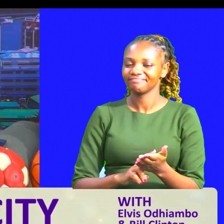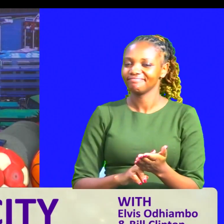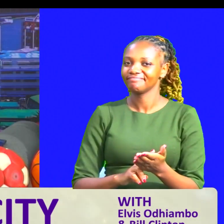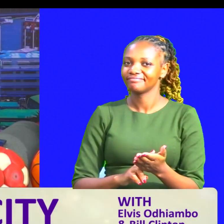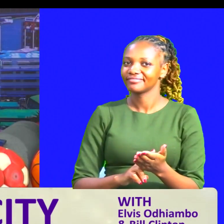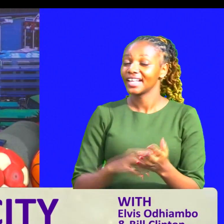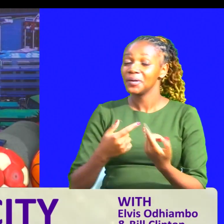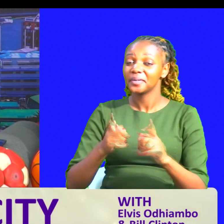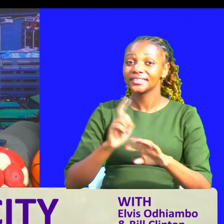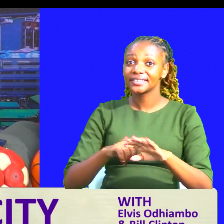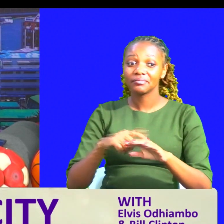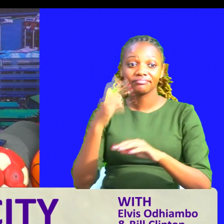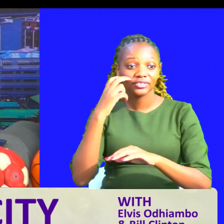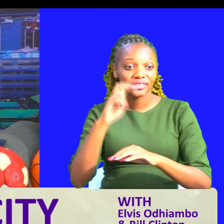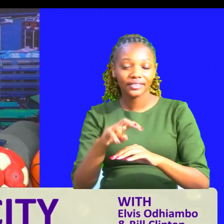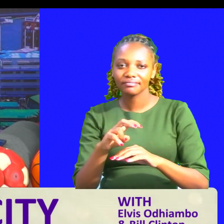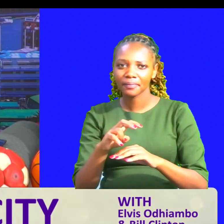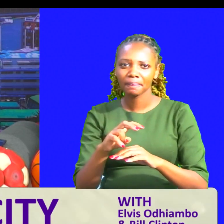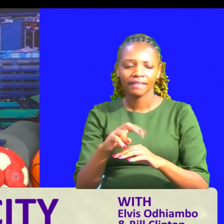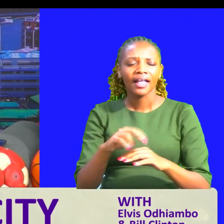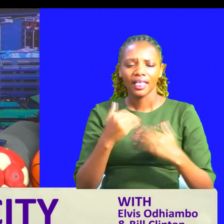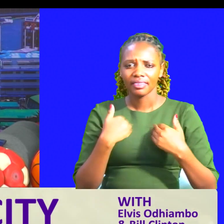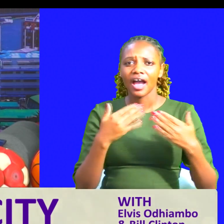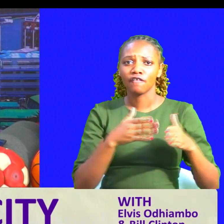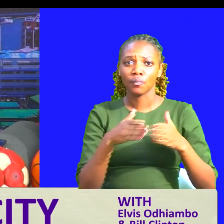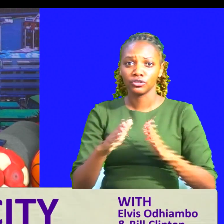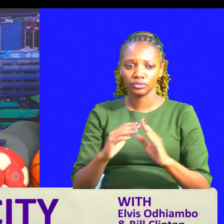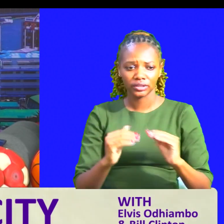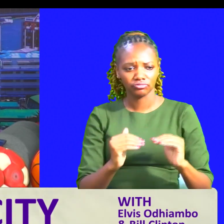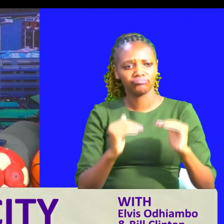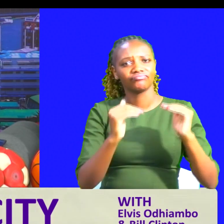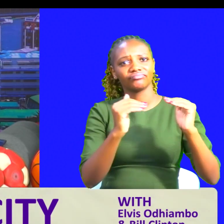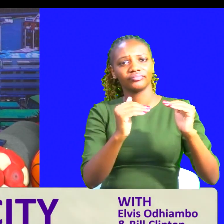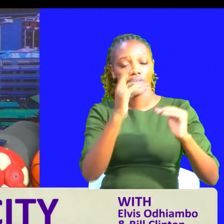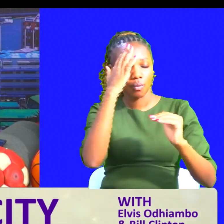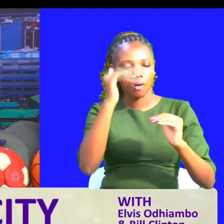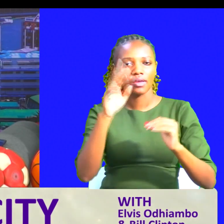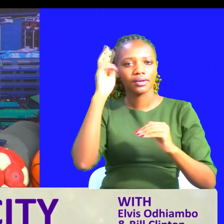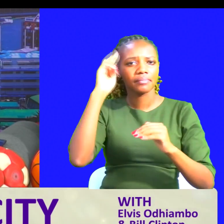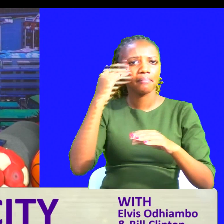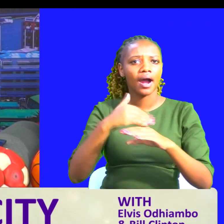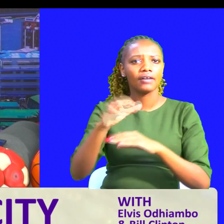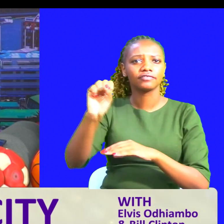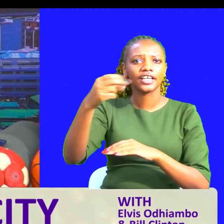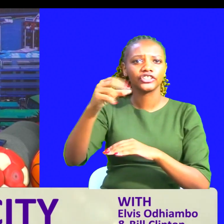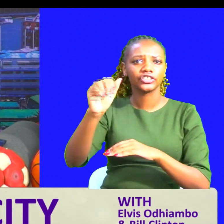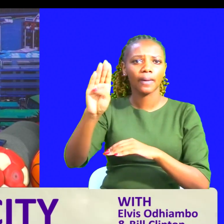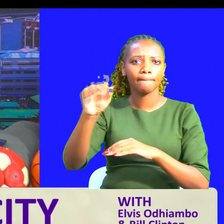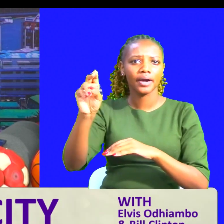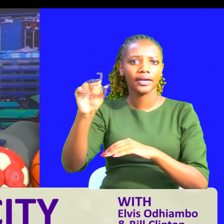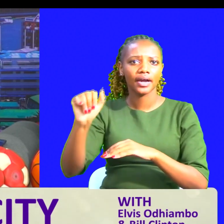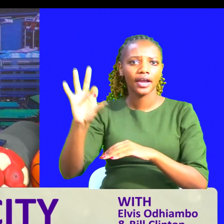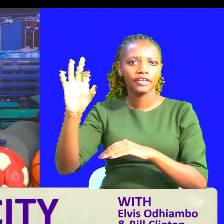But when you look at the odds right now, they have a chance to, redeem themselves. Remember, after Shabana, IFC, and Muranga